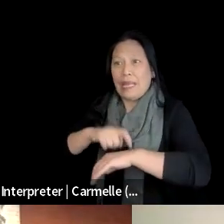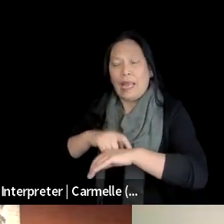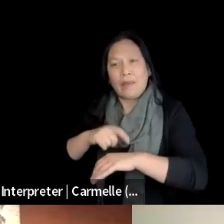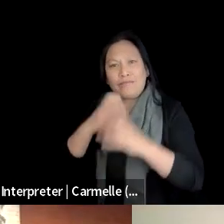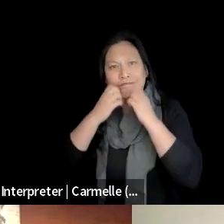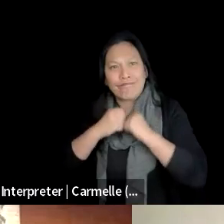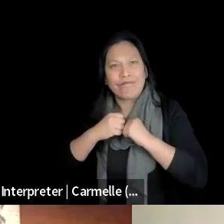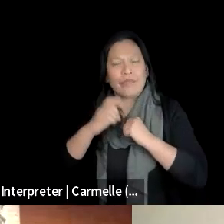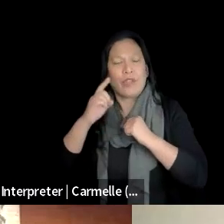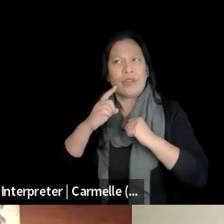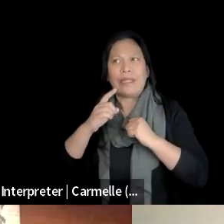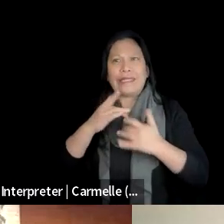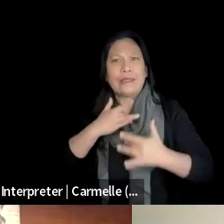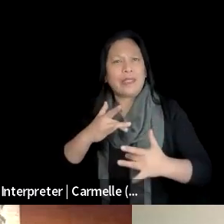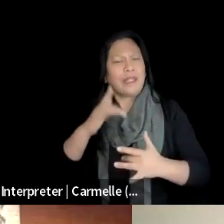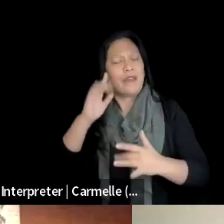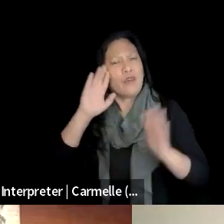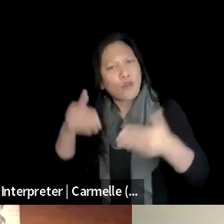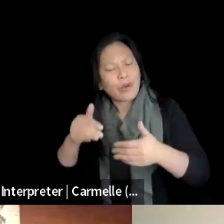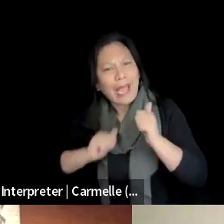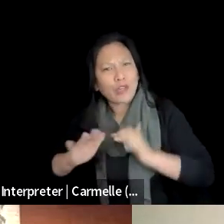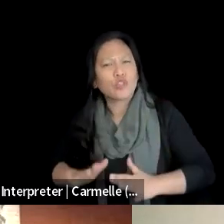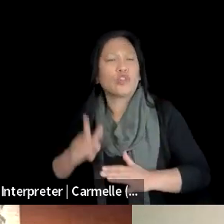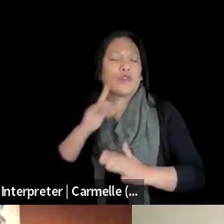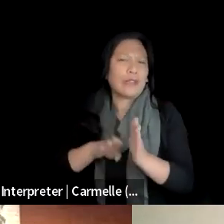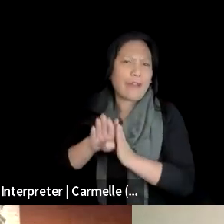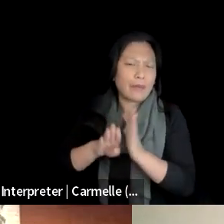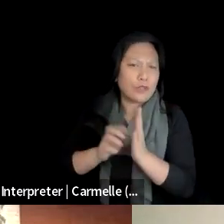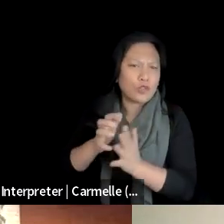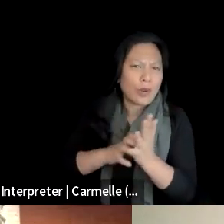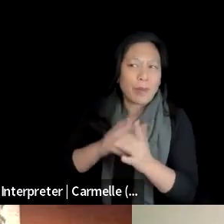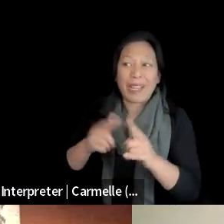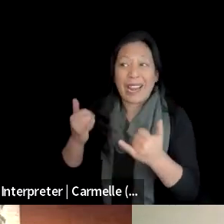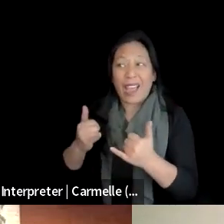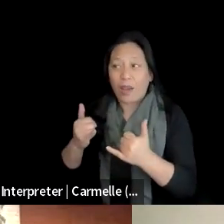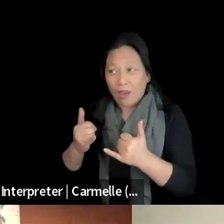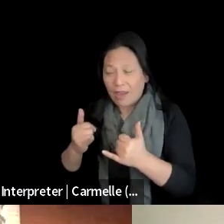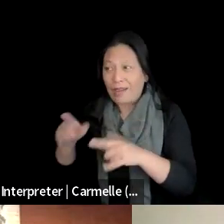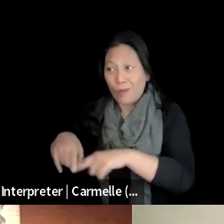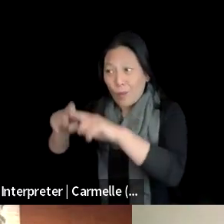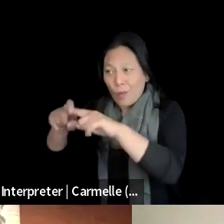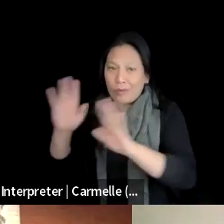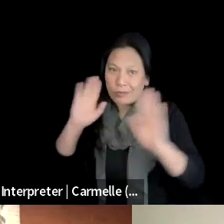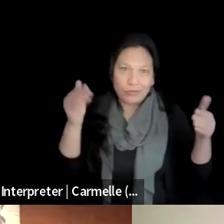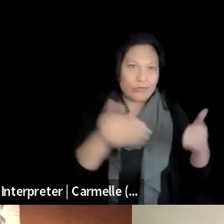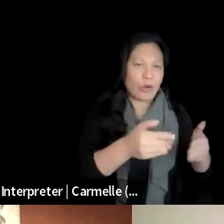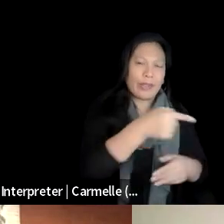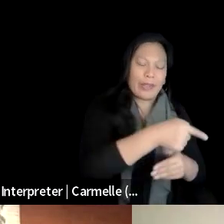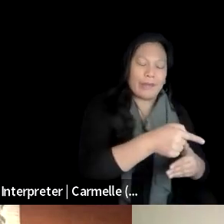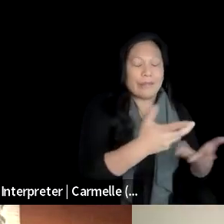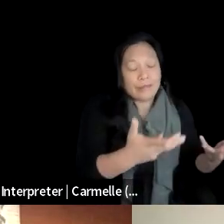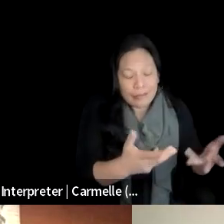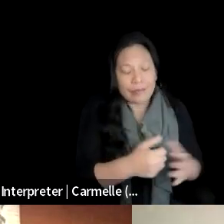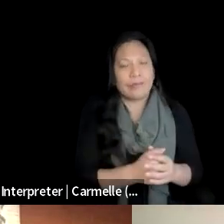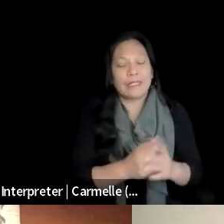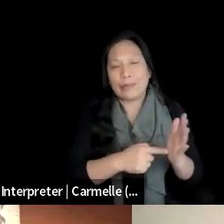this. It really makes me resentful sometimes. But again, we have to do what we have to do. So if I can answer honestly that,